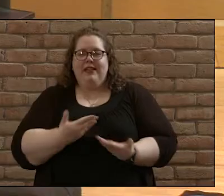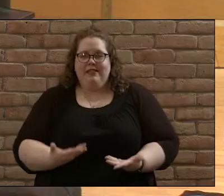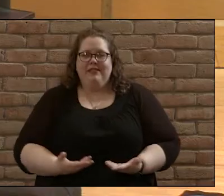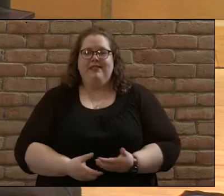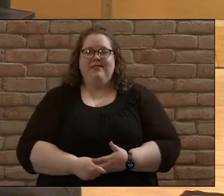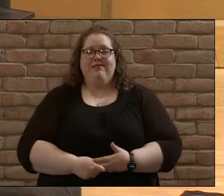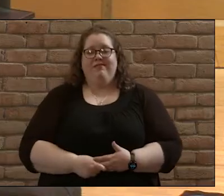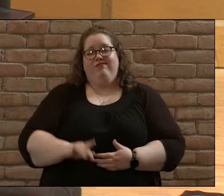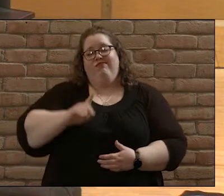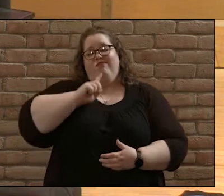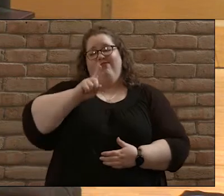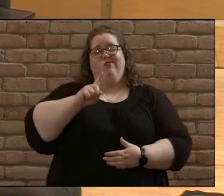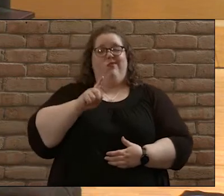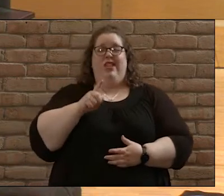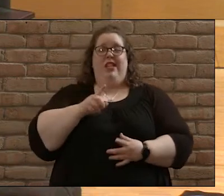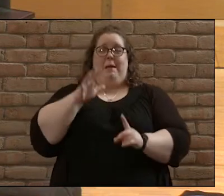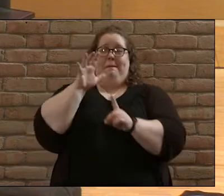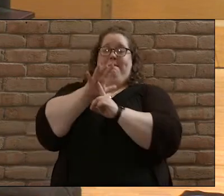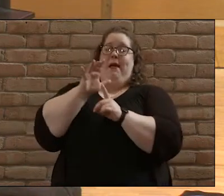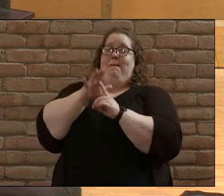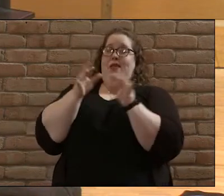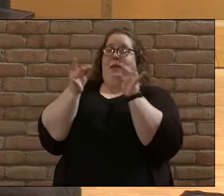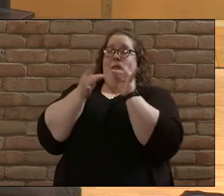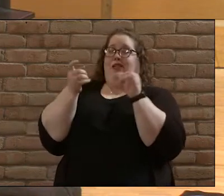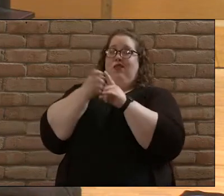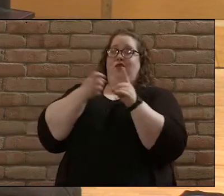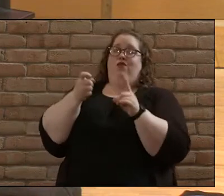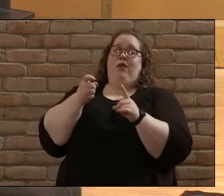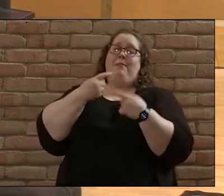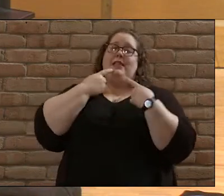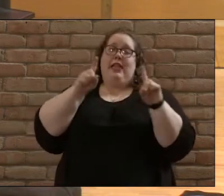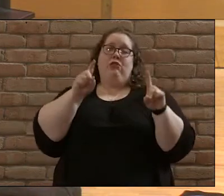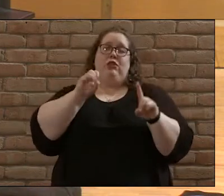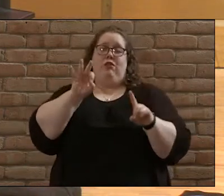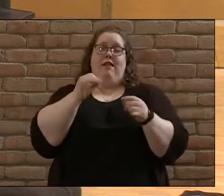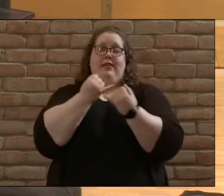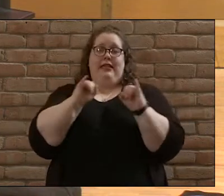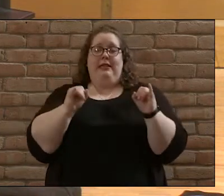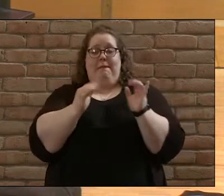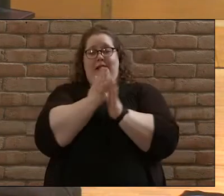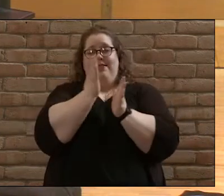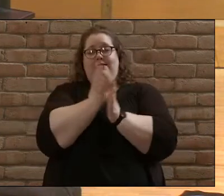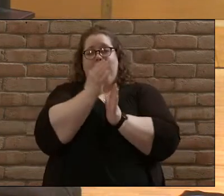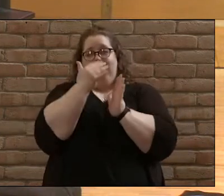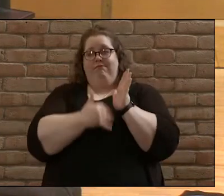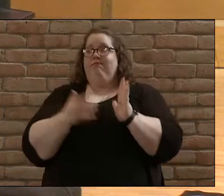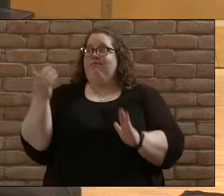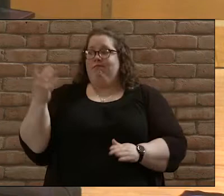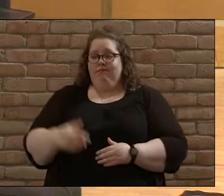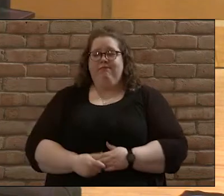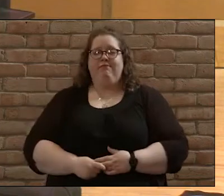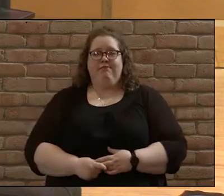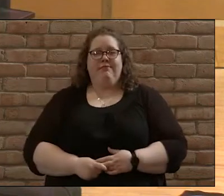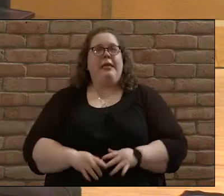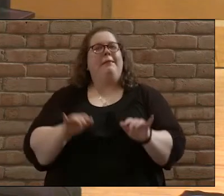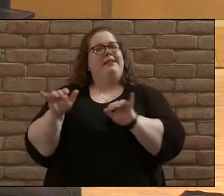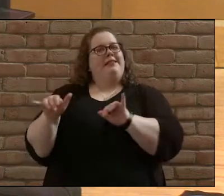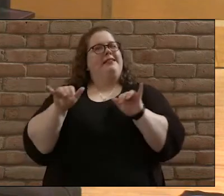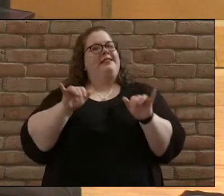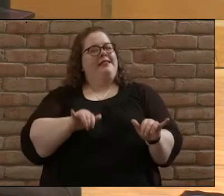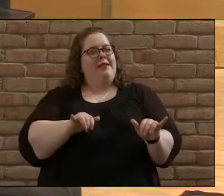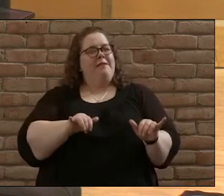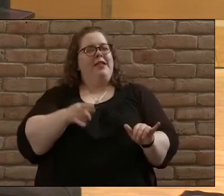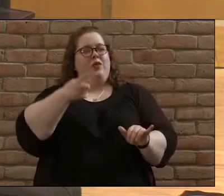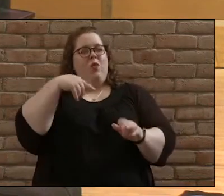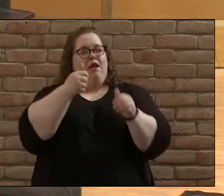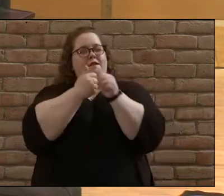most famous lines from the Declaration of Independence. But at the same time, as followers